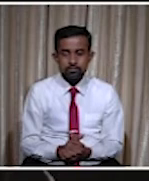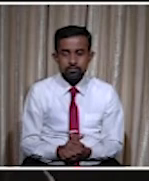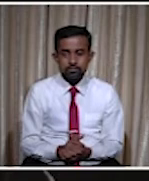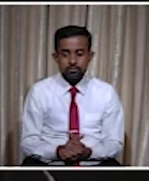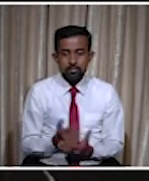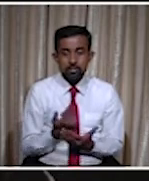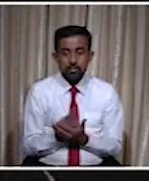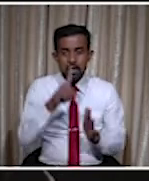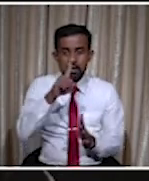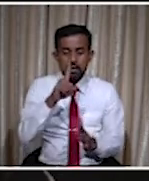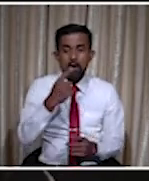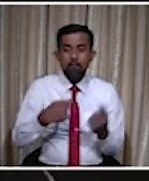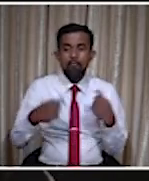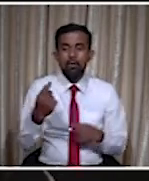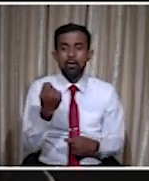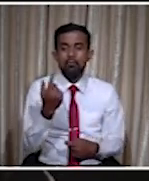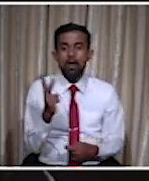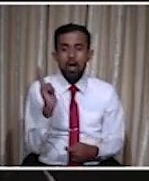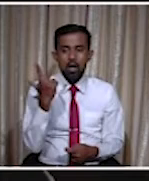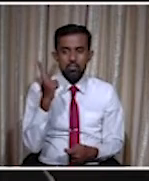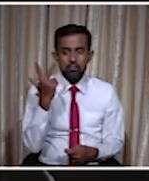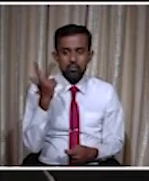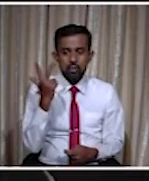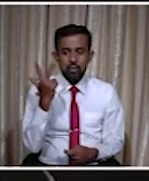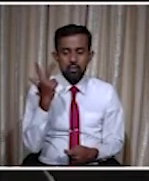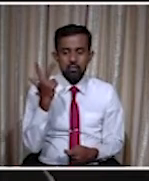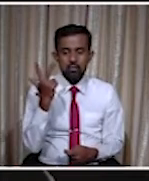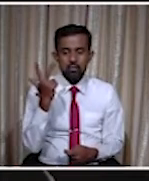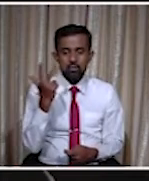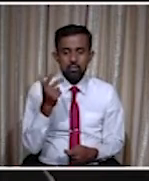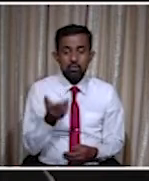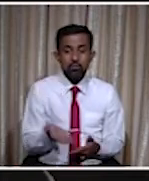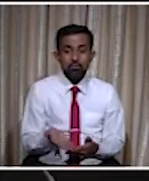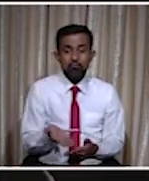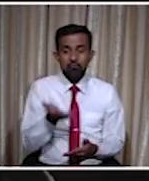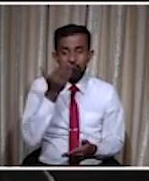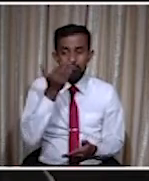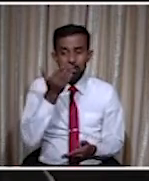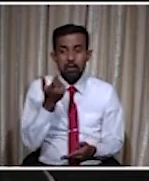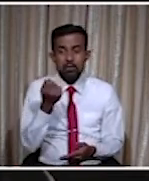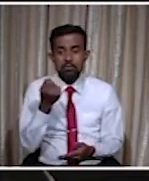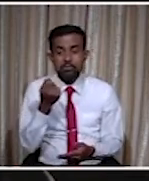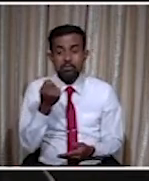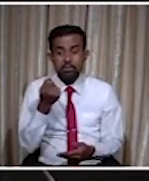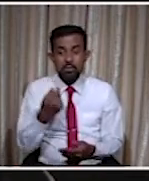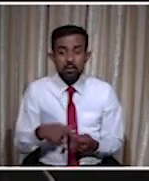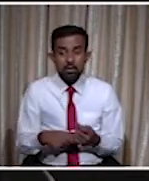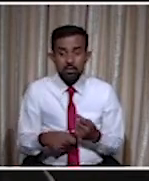1,200 rupees. For a fisherman to go out with his boat for fishing, per day, they require about 40